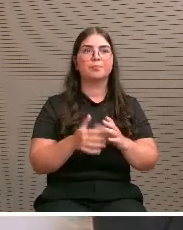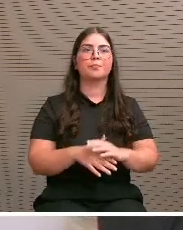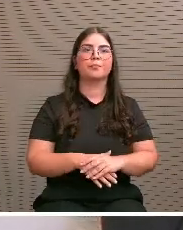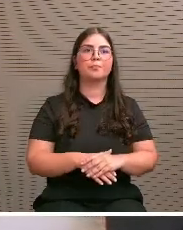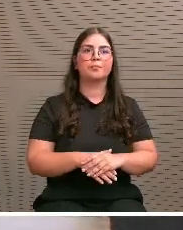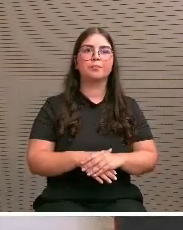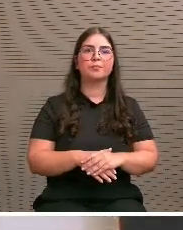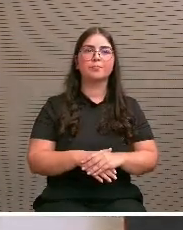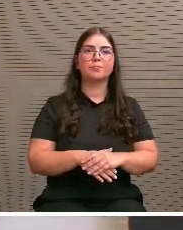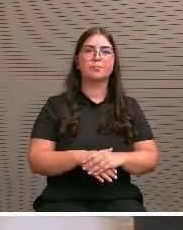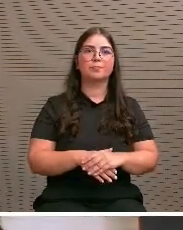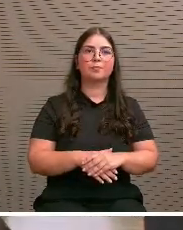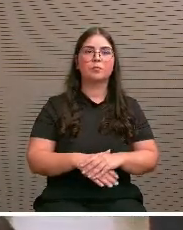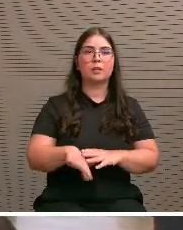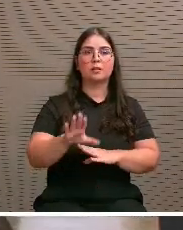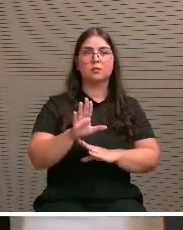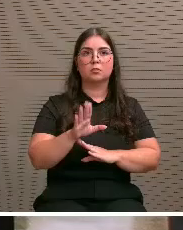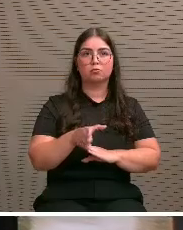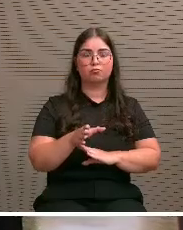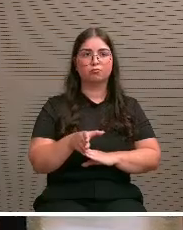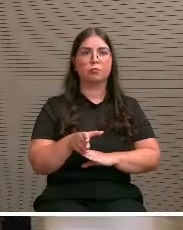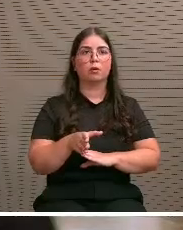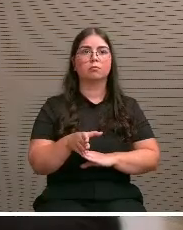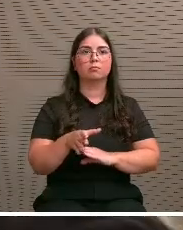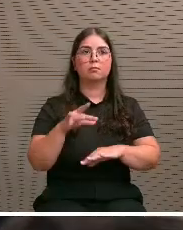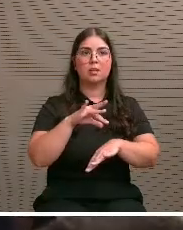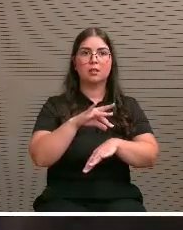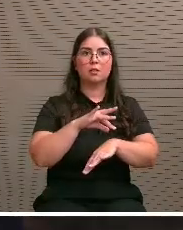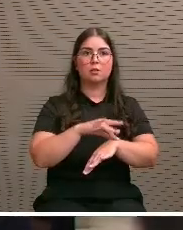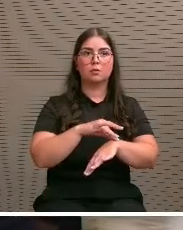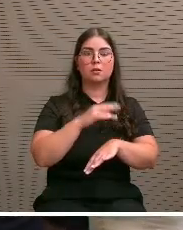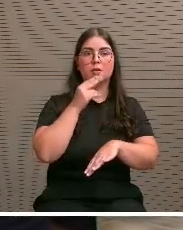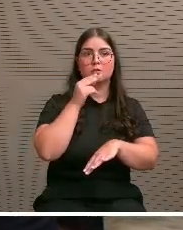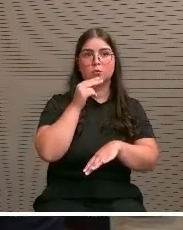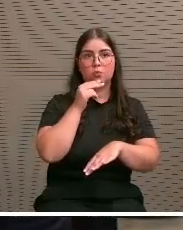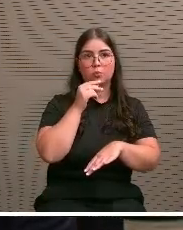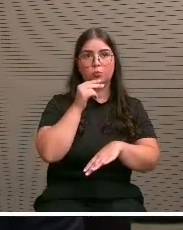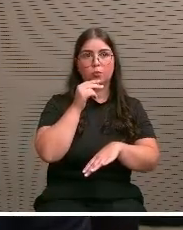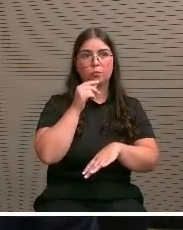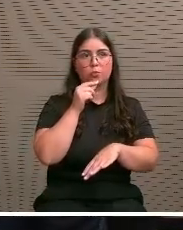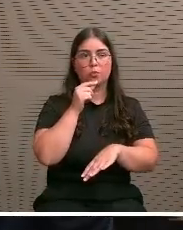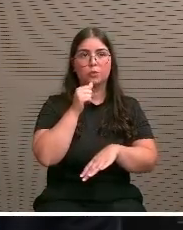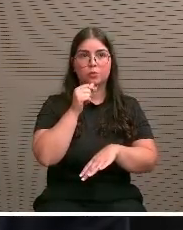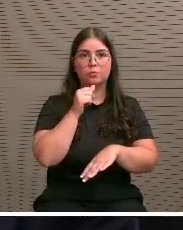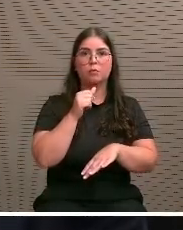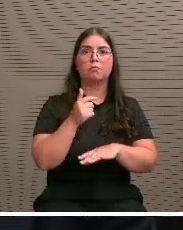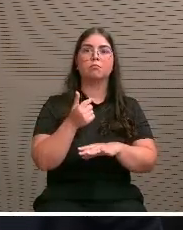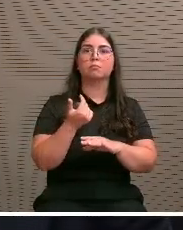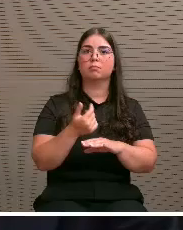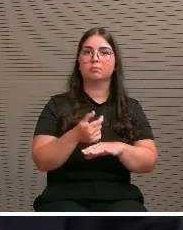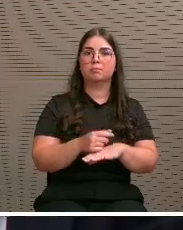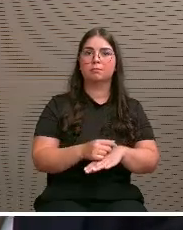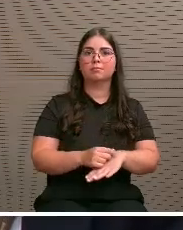Diabetics, I've mentioned already, cheese, wine, bread, they are genetically modified organisms that help